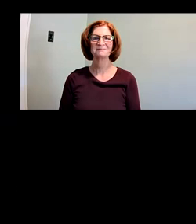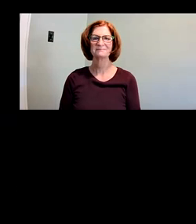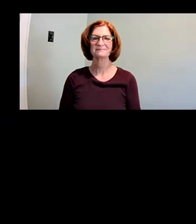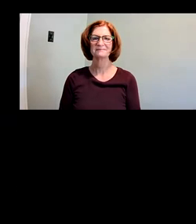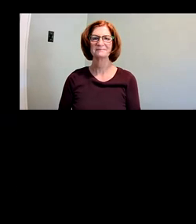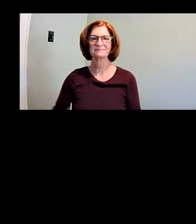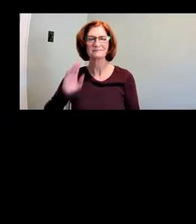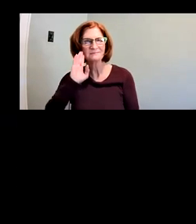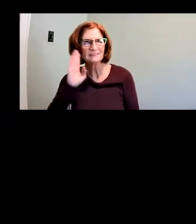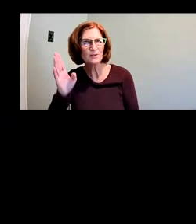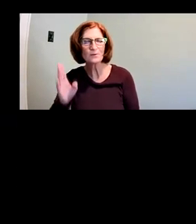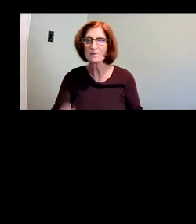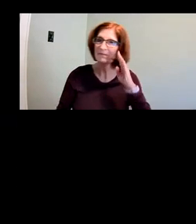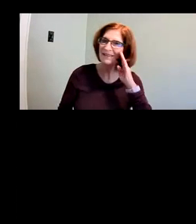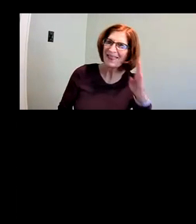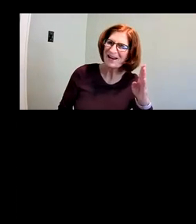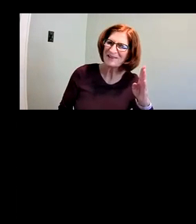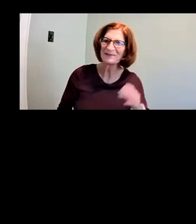Hello. Hello.